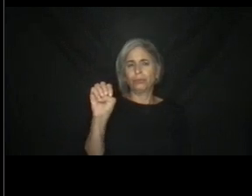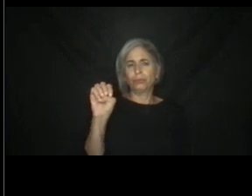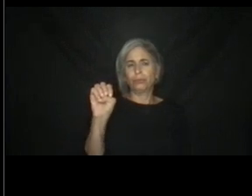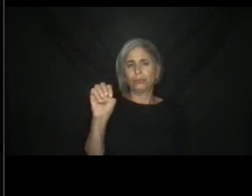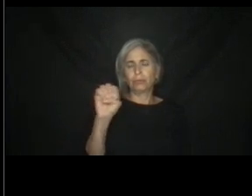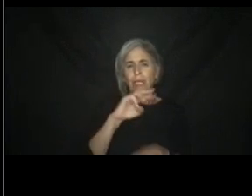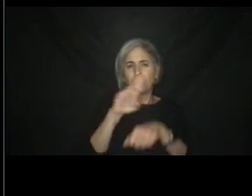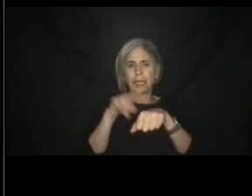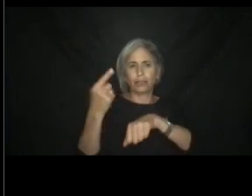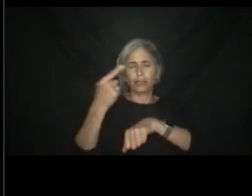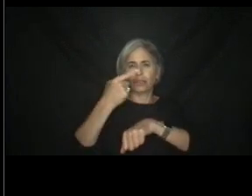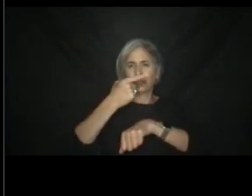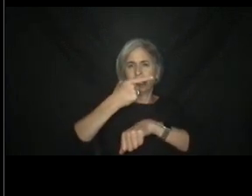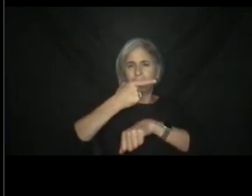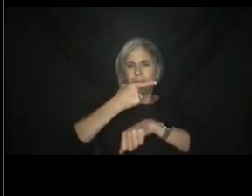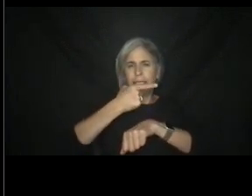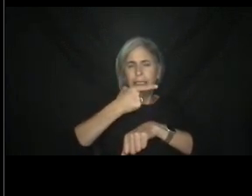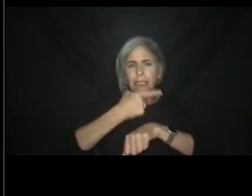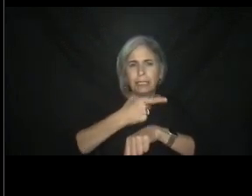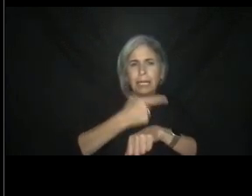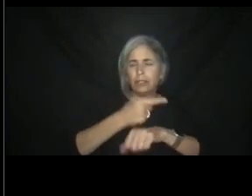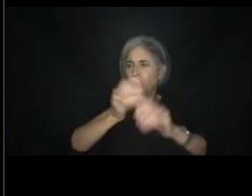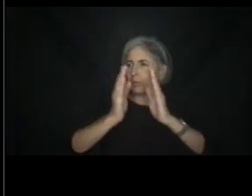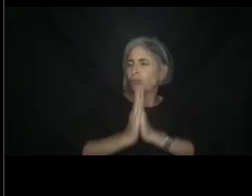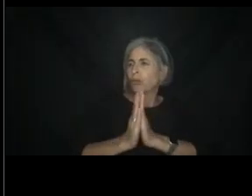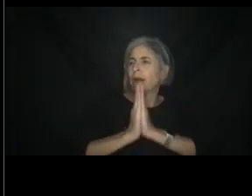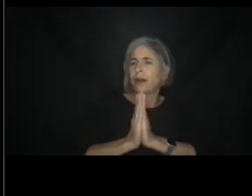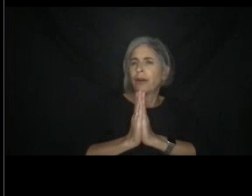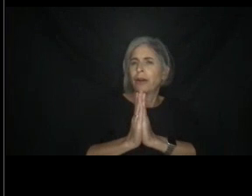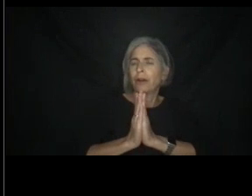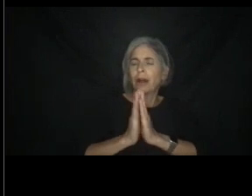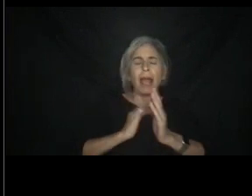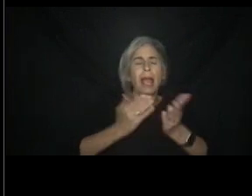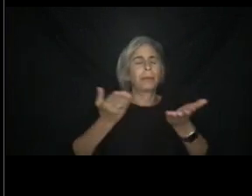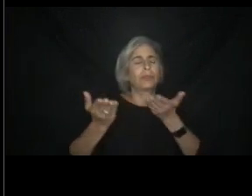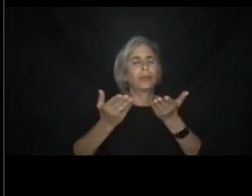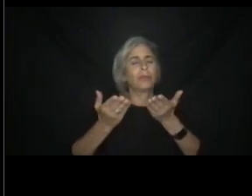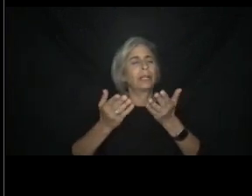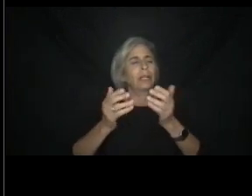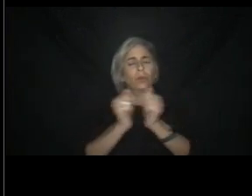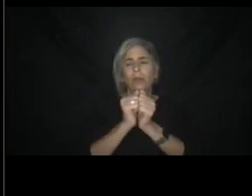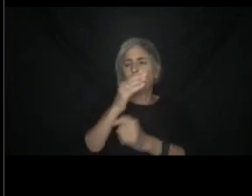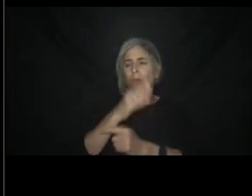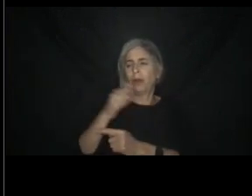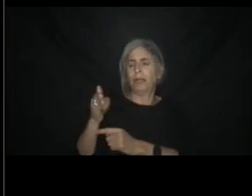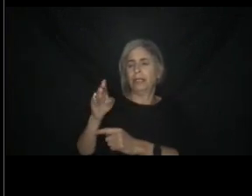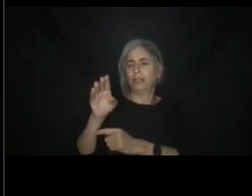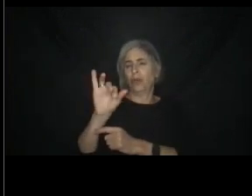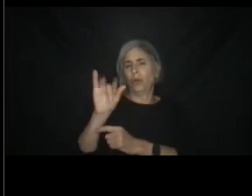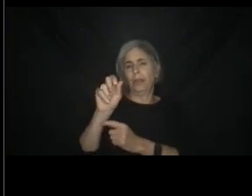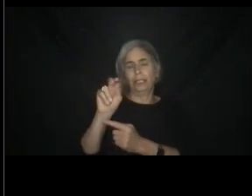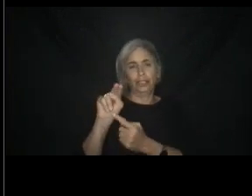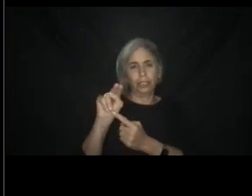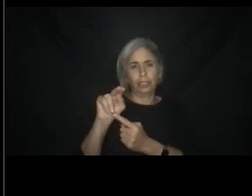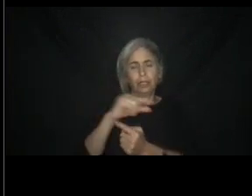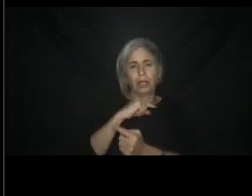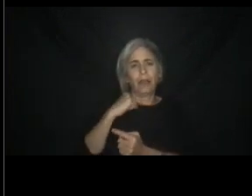National Day of Prayer and Invitation to Prayer. I'm serving in a capacity with Boynton Beach Coalition of